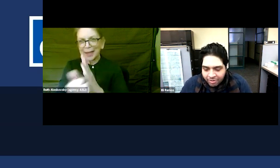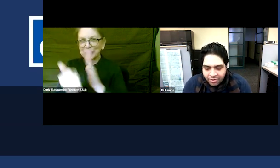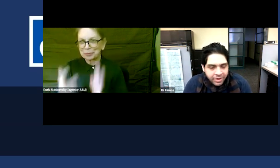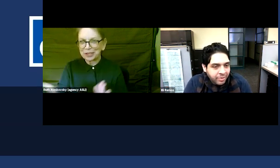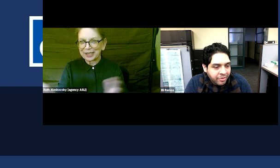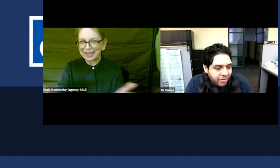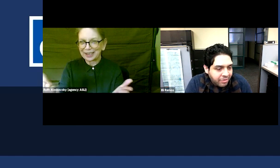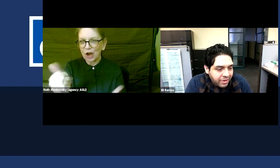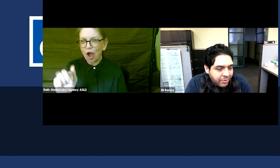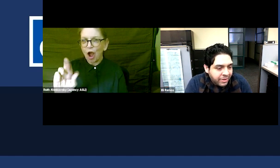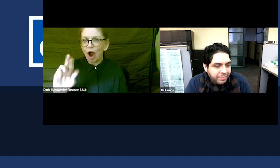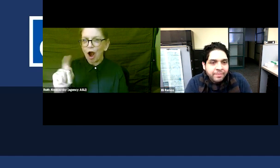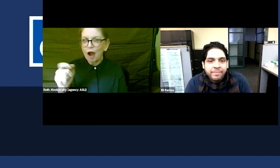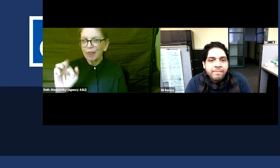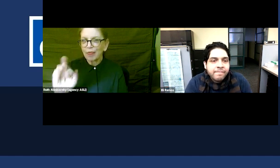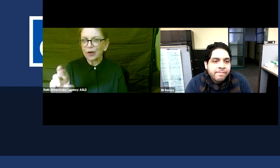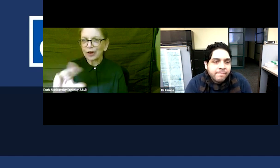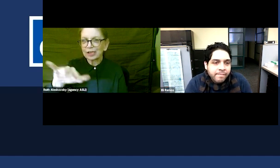Mr. Arthur Jacobs. Arthur, take it away.